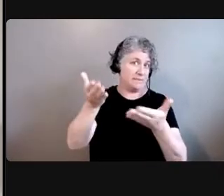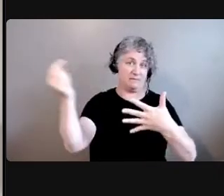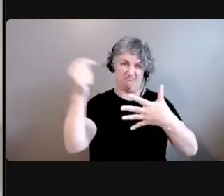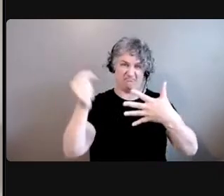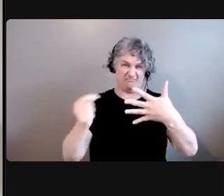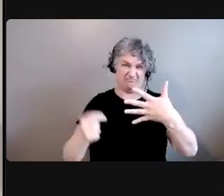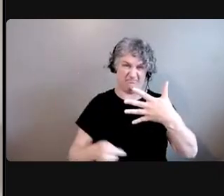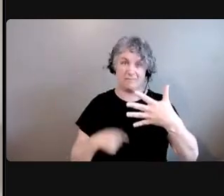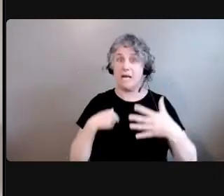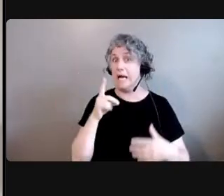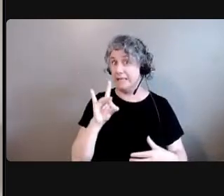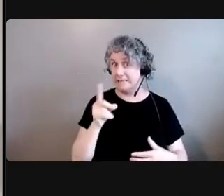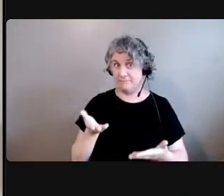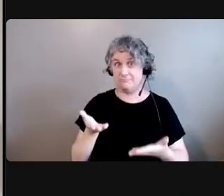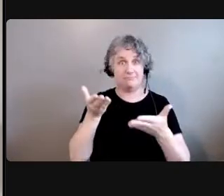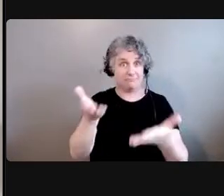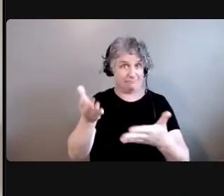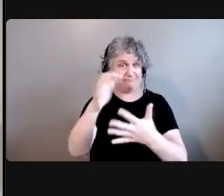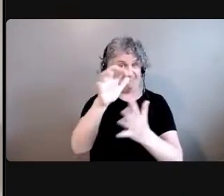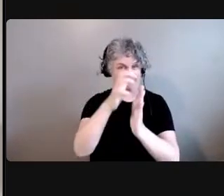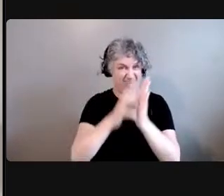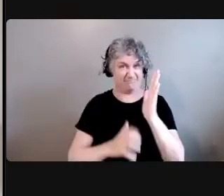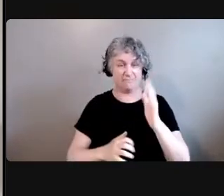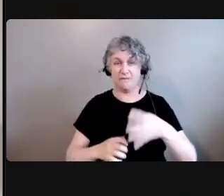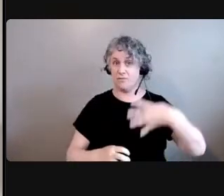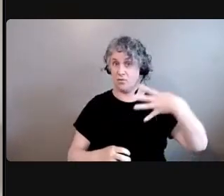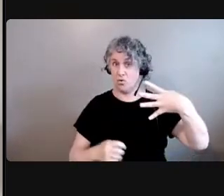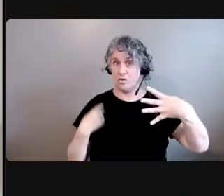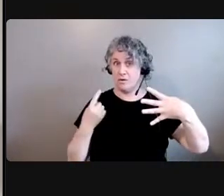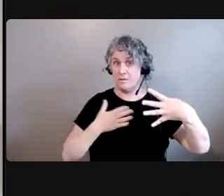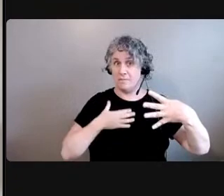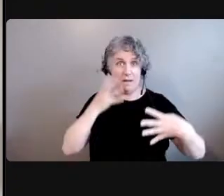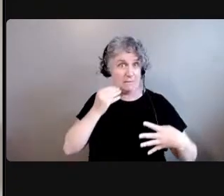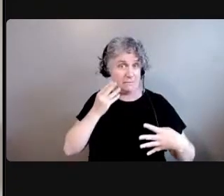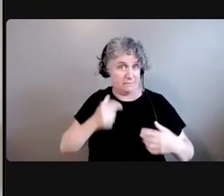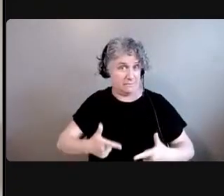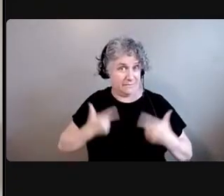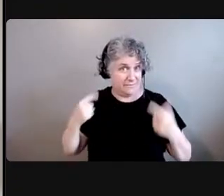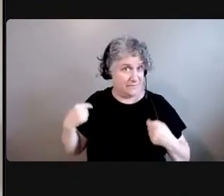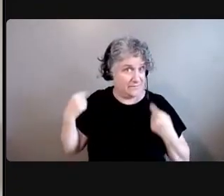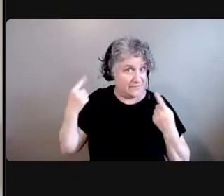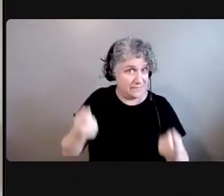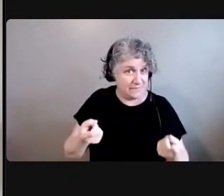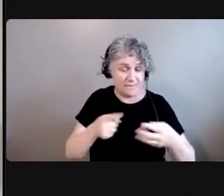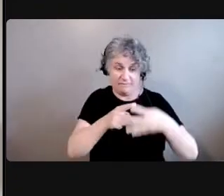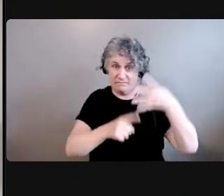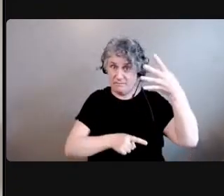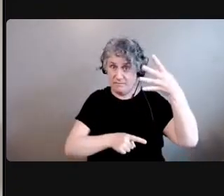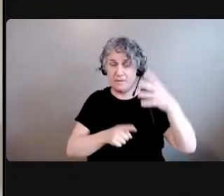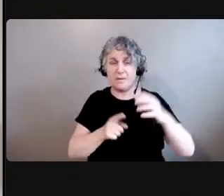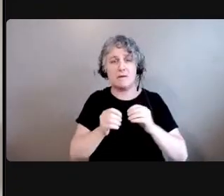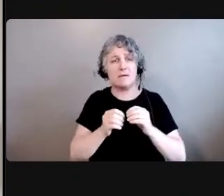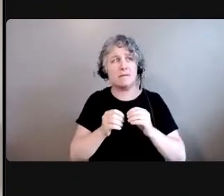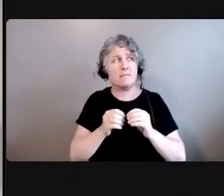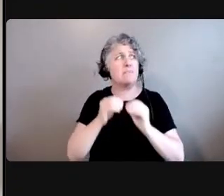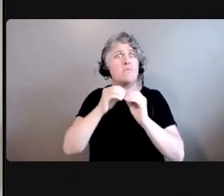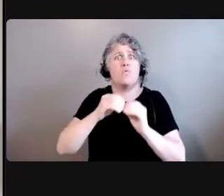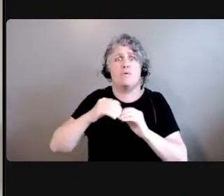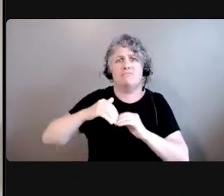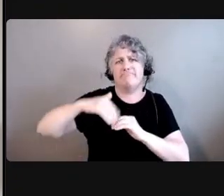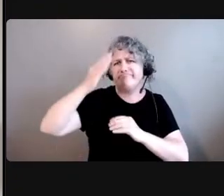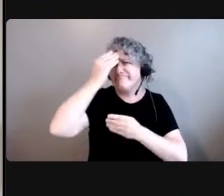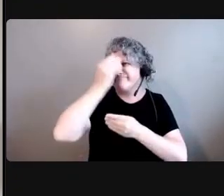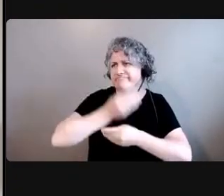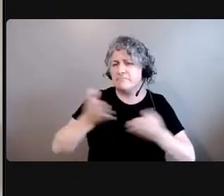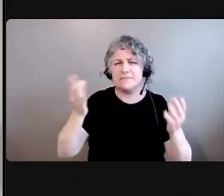my job about providing specific recommendations. I've given you 4 from my personal lived experience. But more than that, I want to teach you about